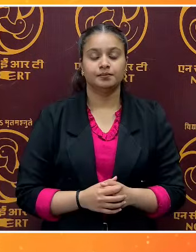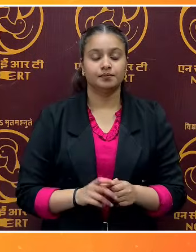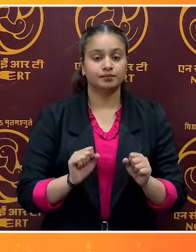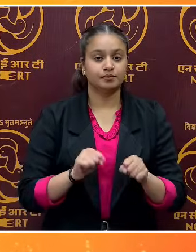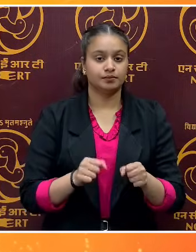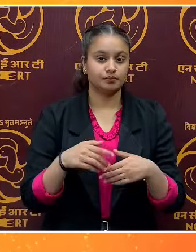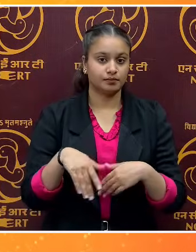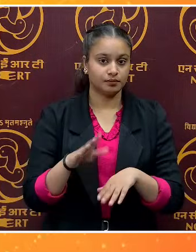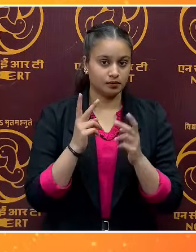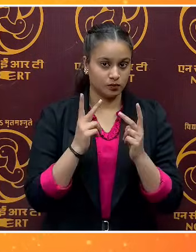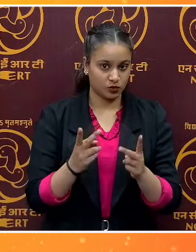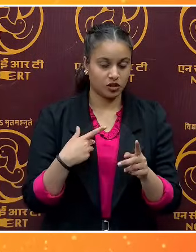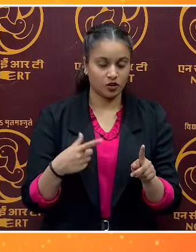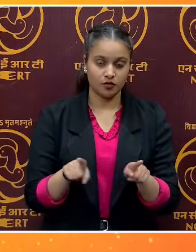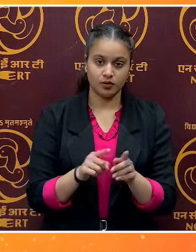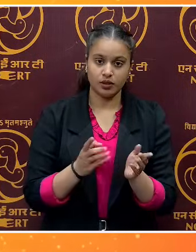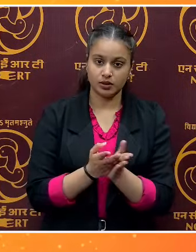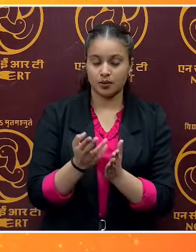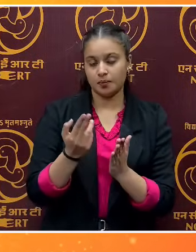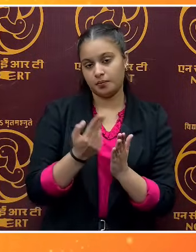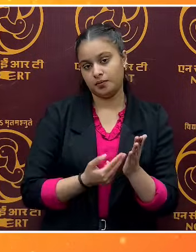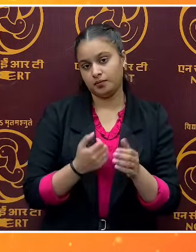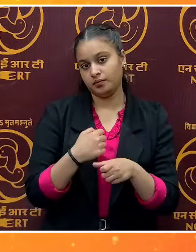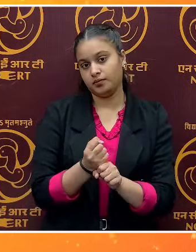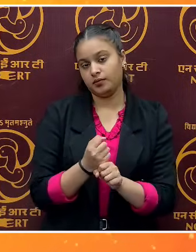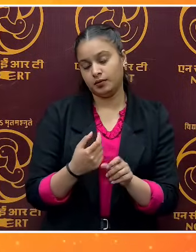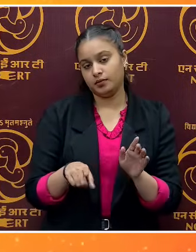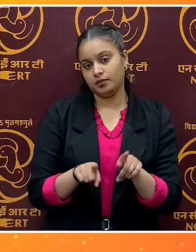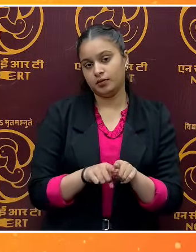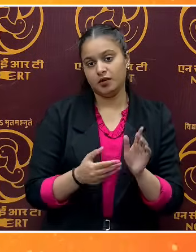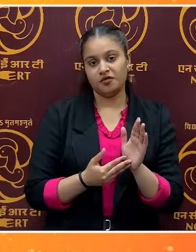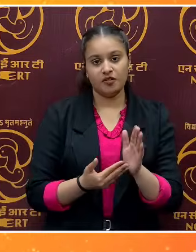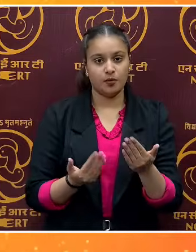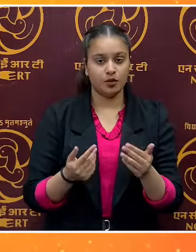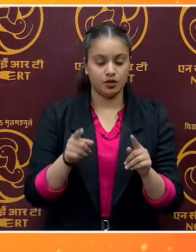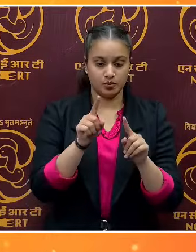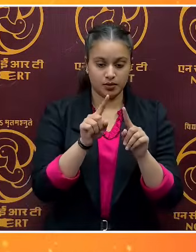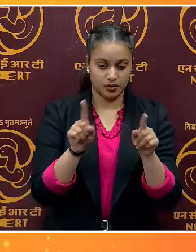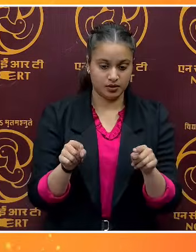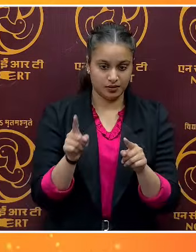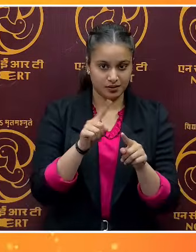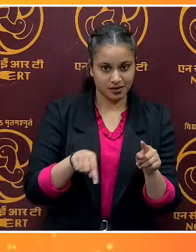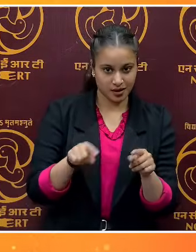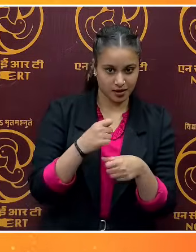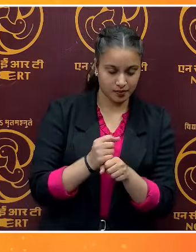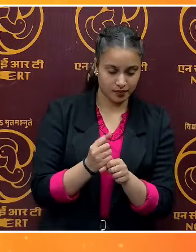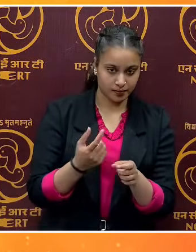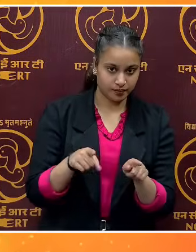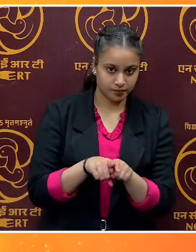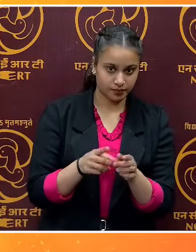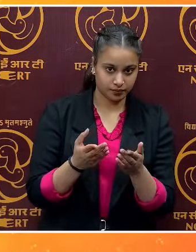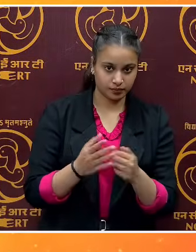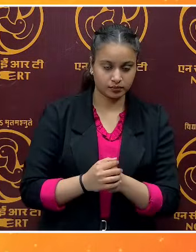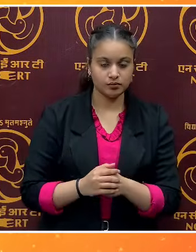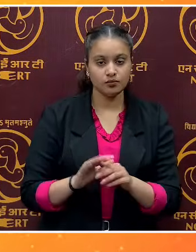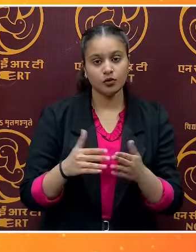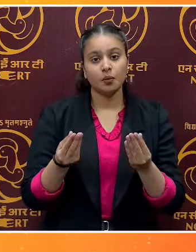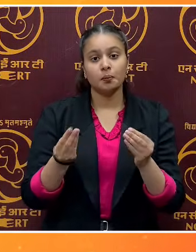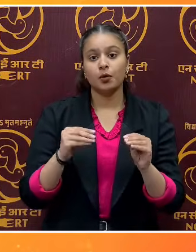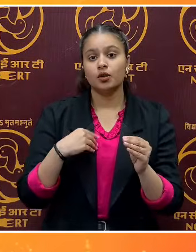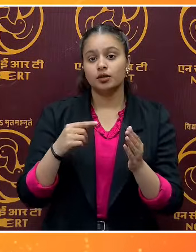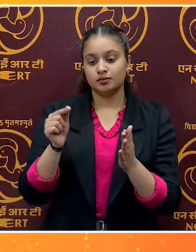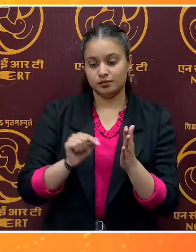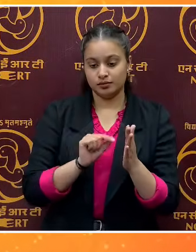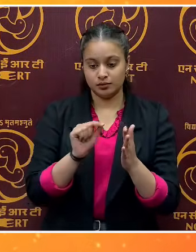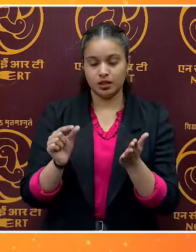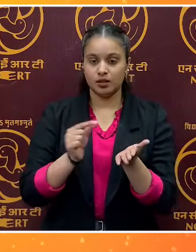Yes, in this way it can be constructed. Circle can be constructed in this way, and the extra lines can